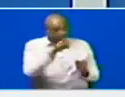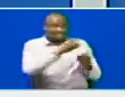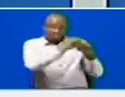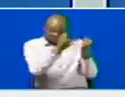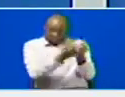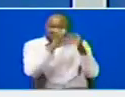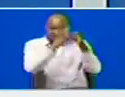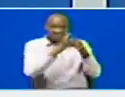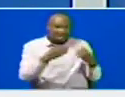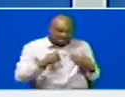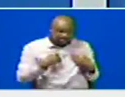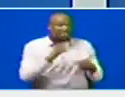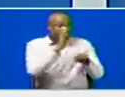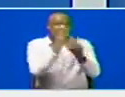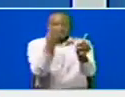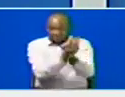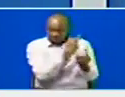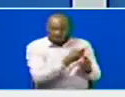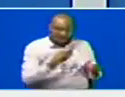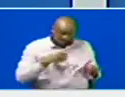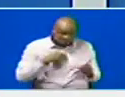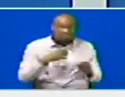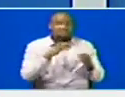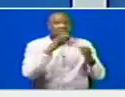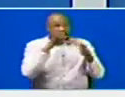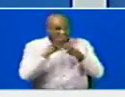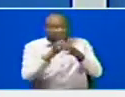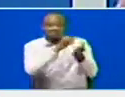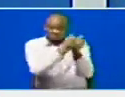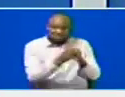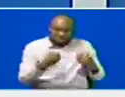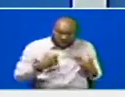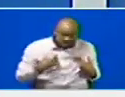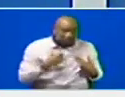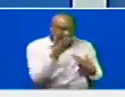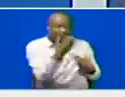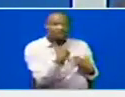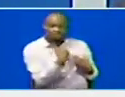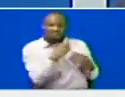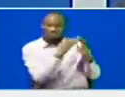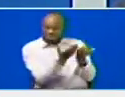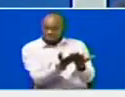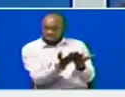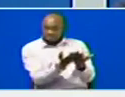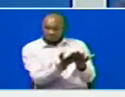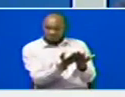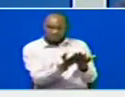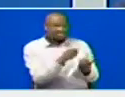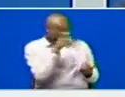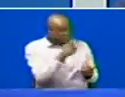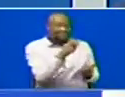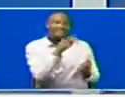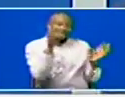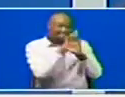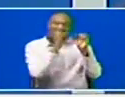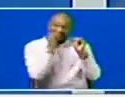changing culture. Every church is caught up with that and has different tensions around the world. It is no secret